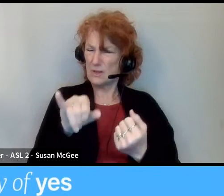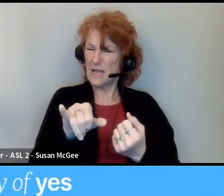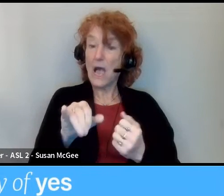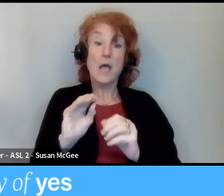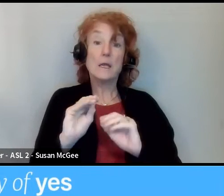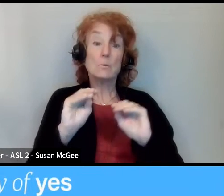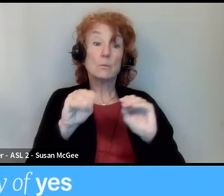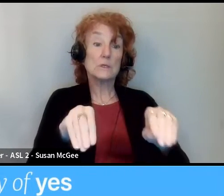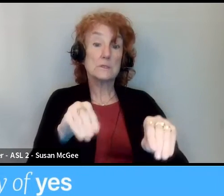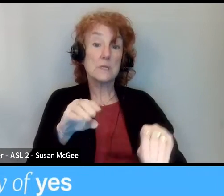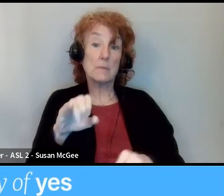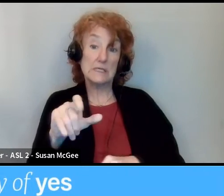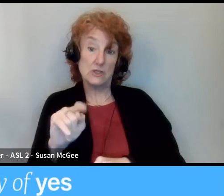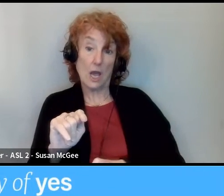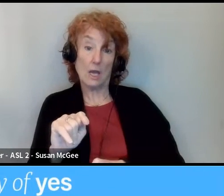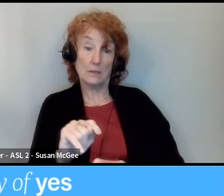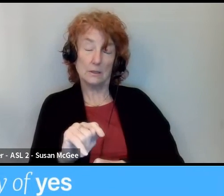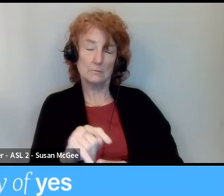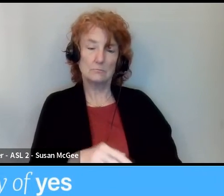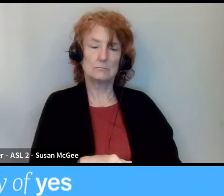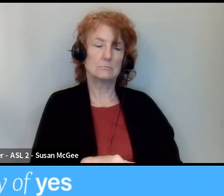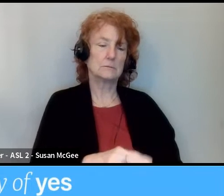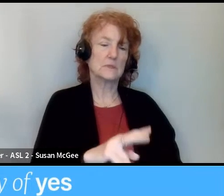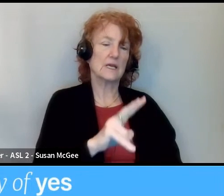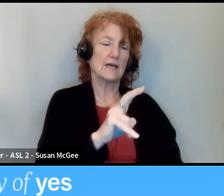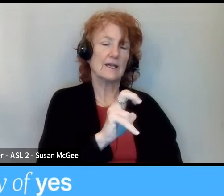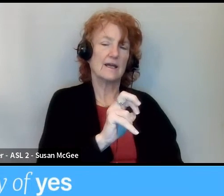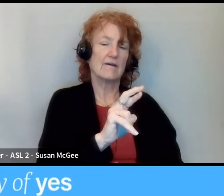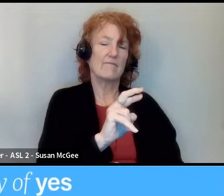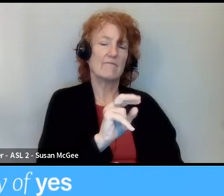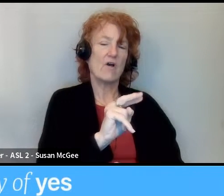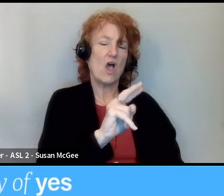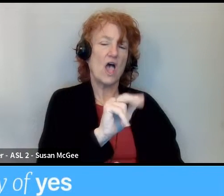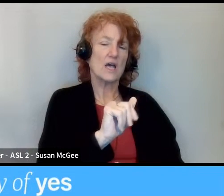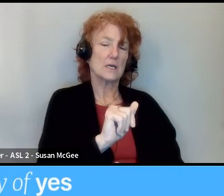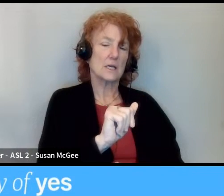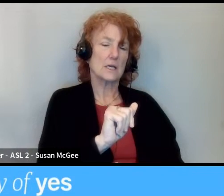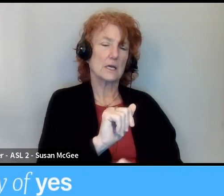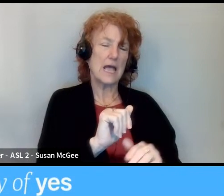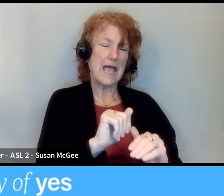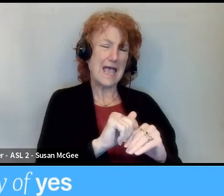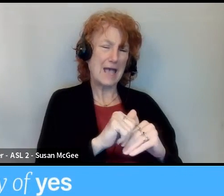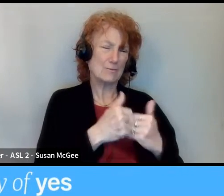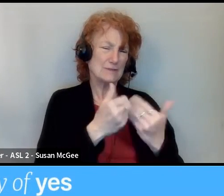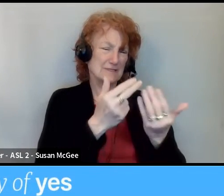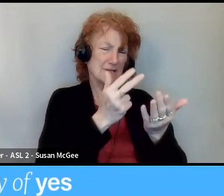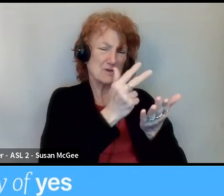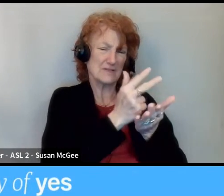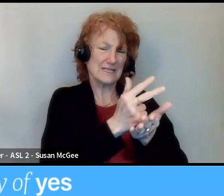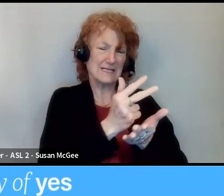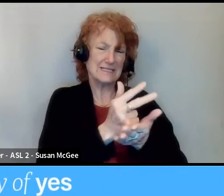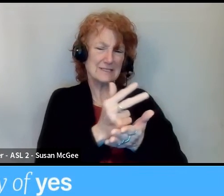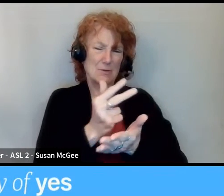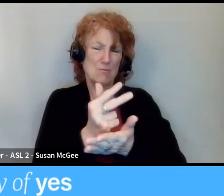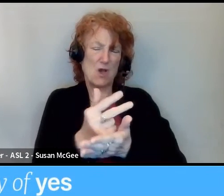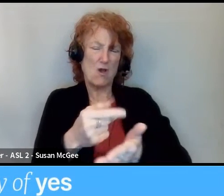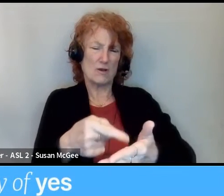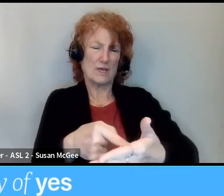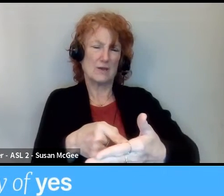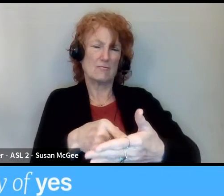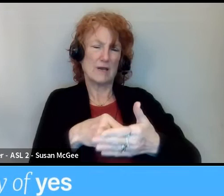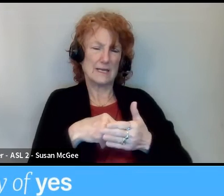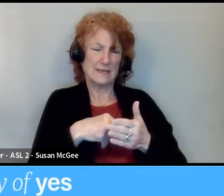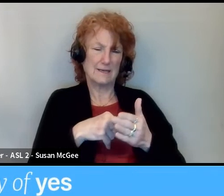great. And Veronica, how will some of these parking regulations affect buildings that are currently